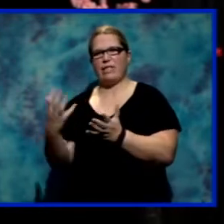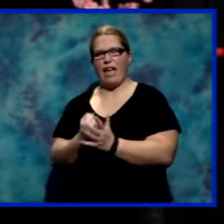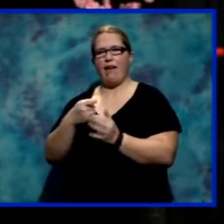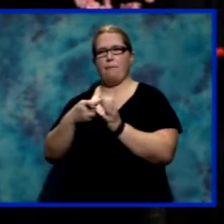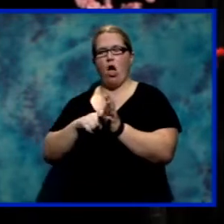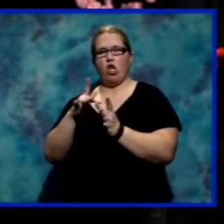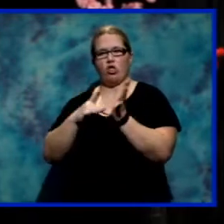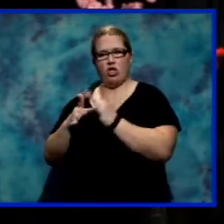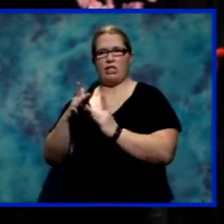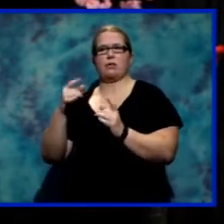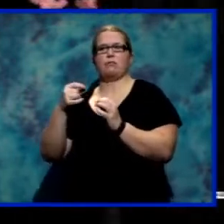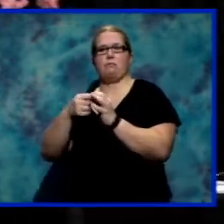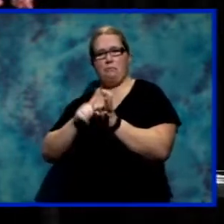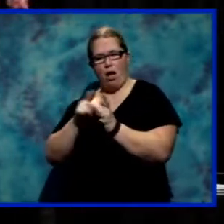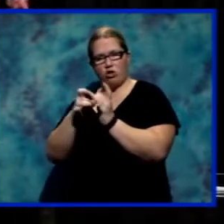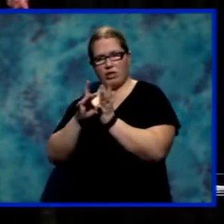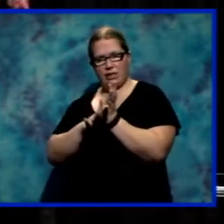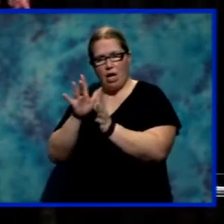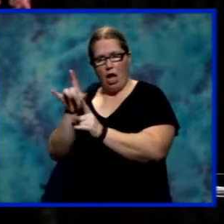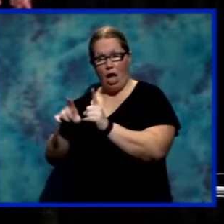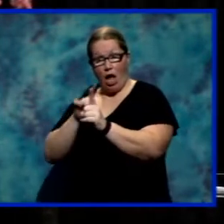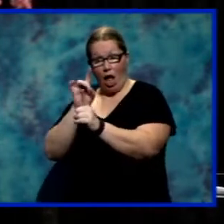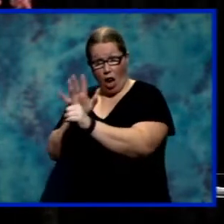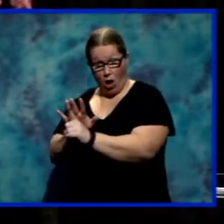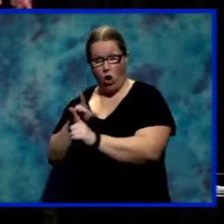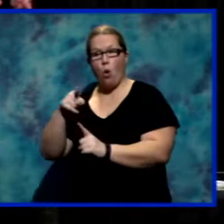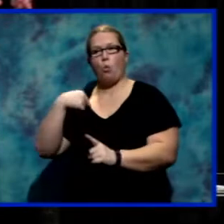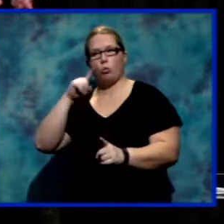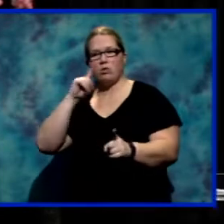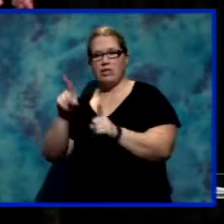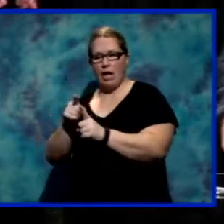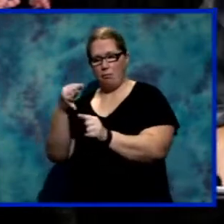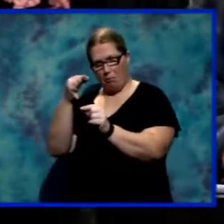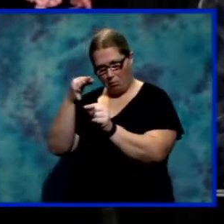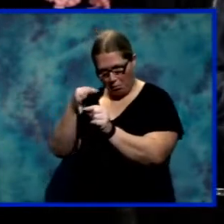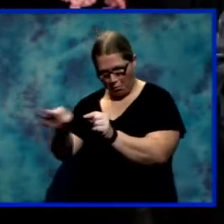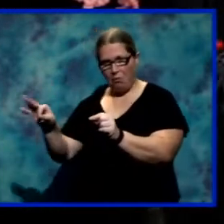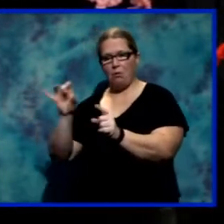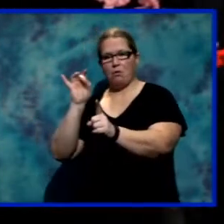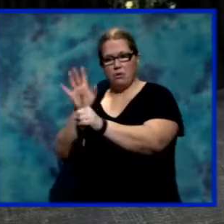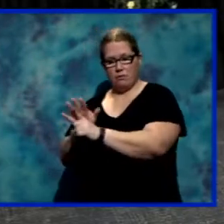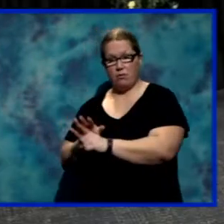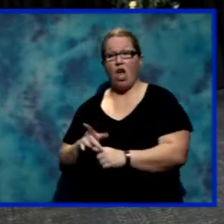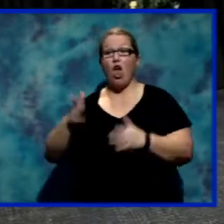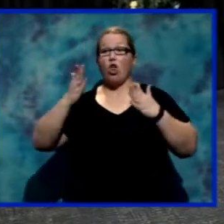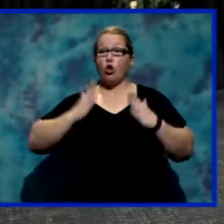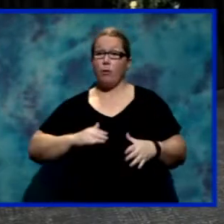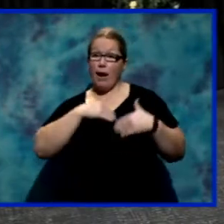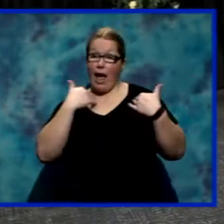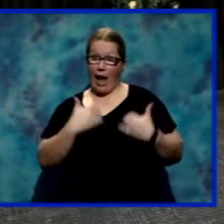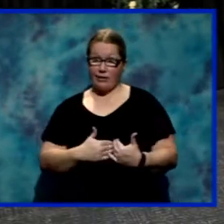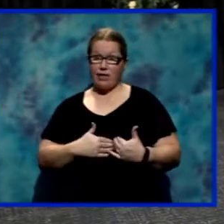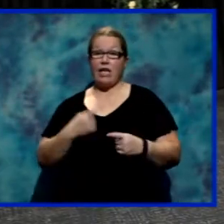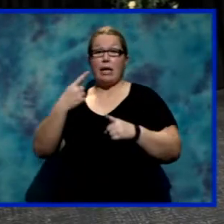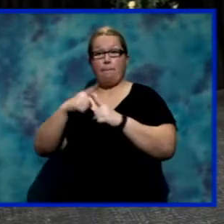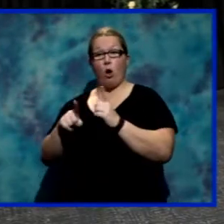Jesus alone, will do the same to you. Now, I want you to read the text one more time. The human heart is the